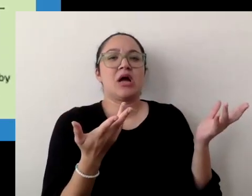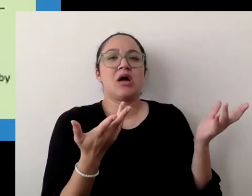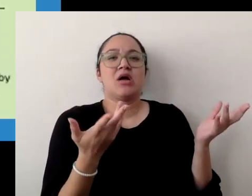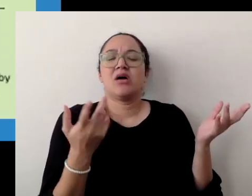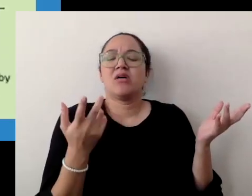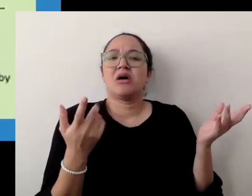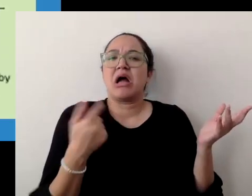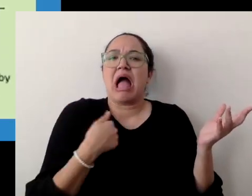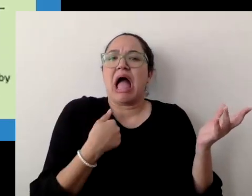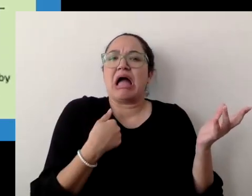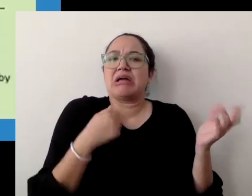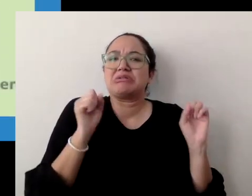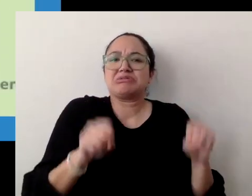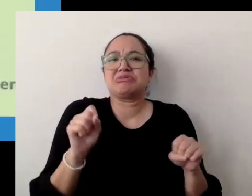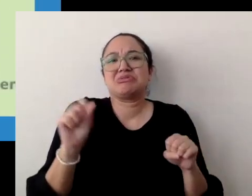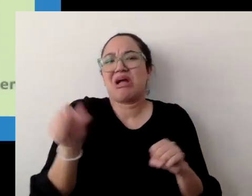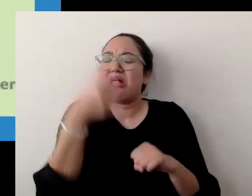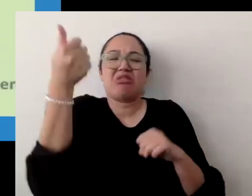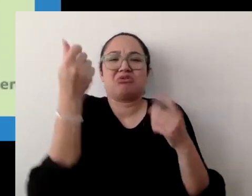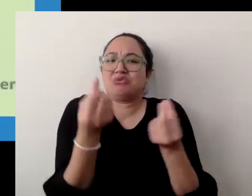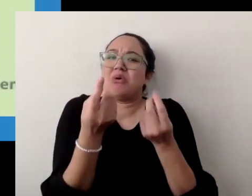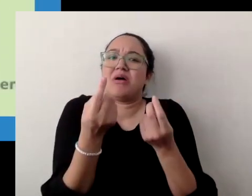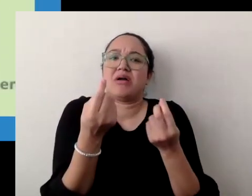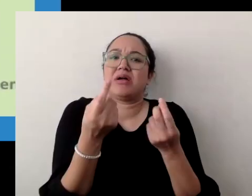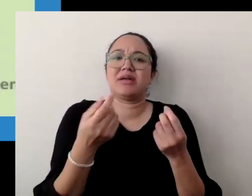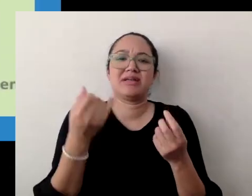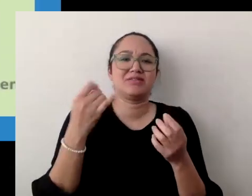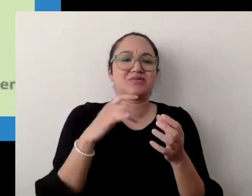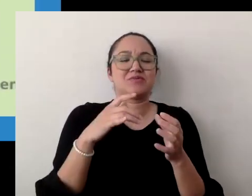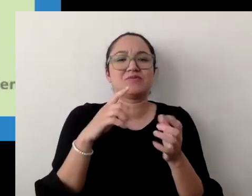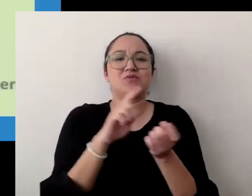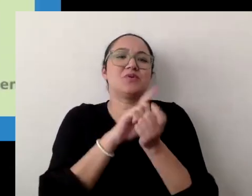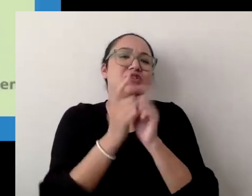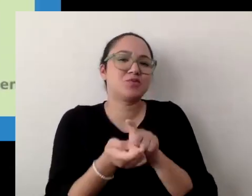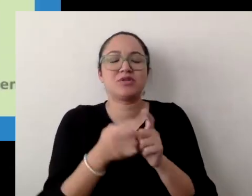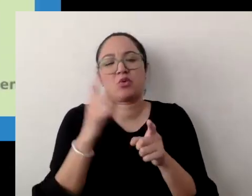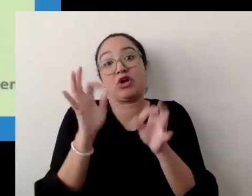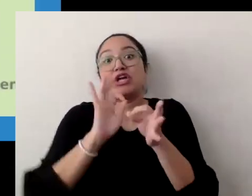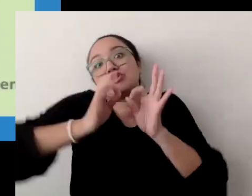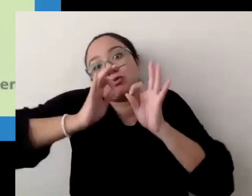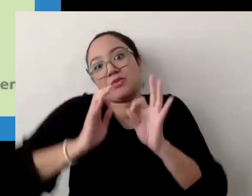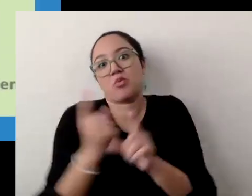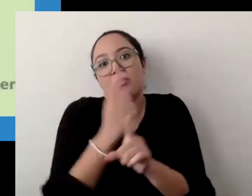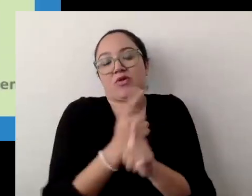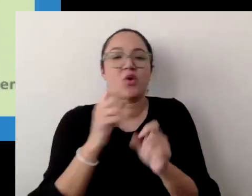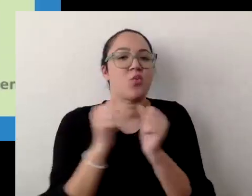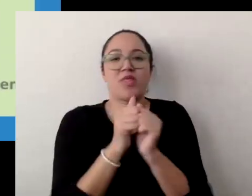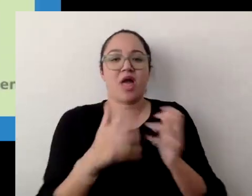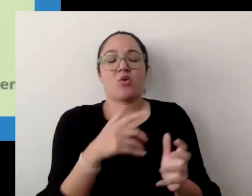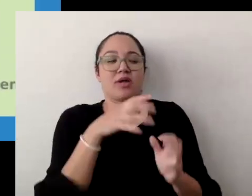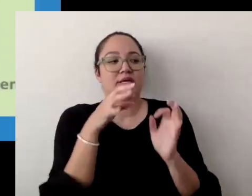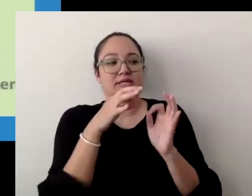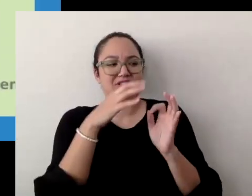could have done? What a great question to translate it or interpret properly without confusing